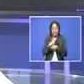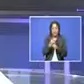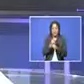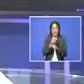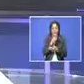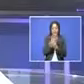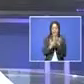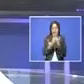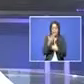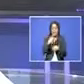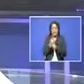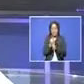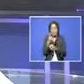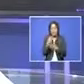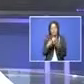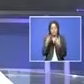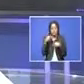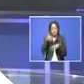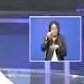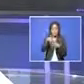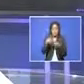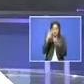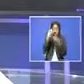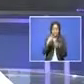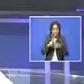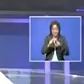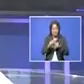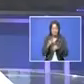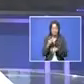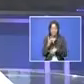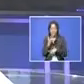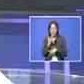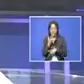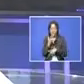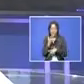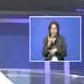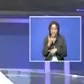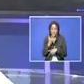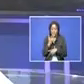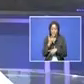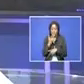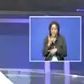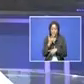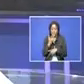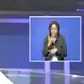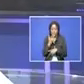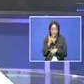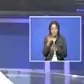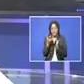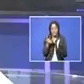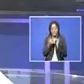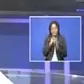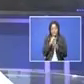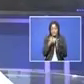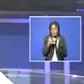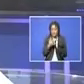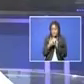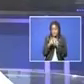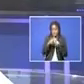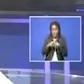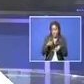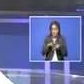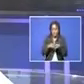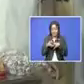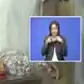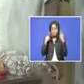what goes into, I guess, deciding the different flavors? Is it based on popularity, or you just, you know, you go in there and you taste it up and you check some